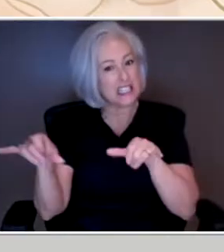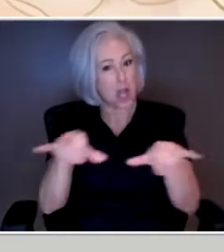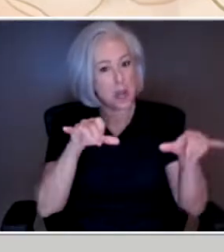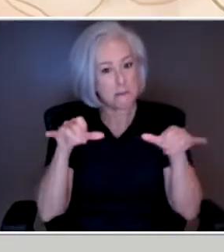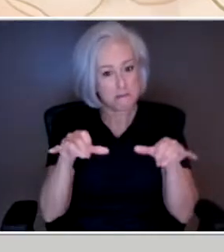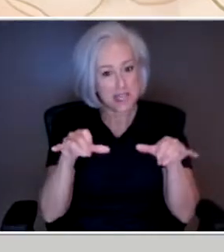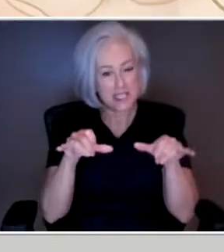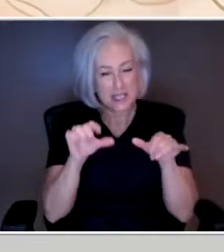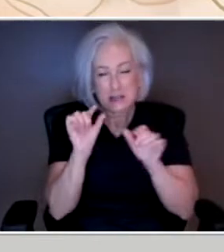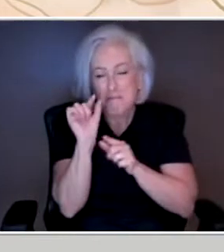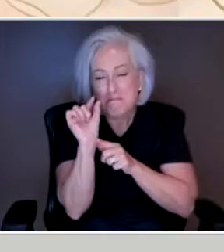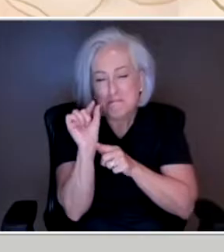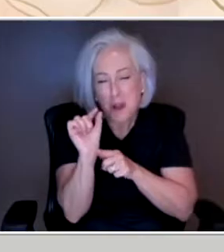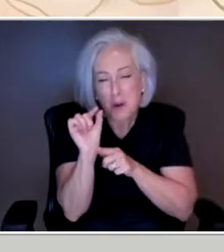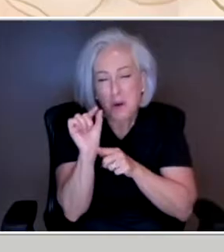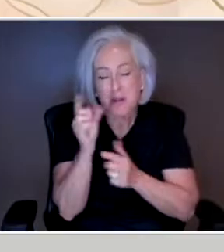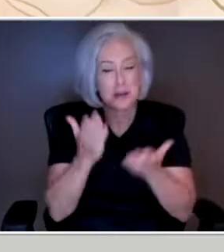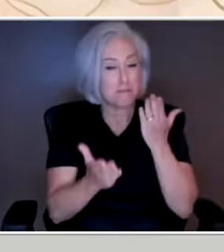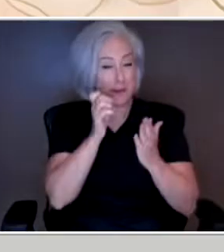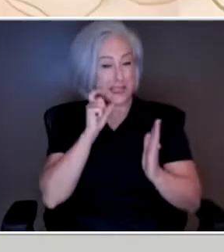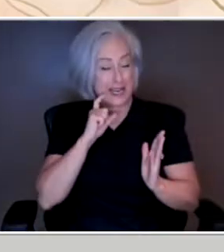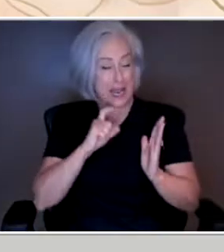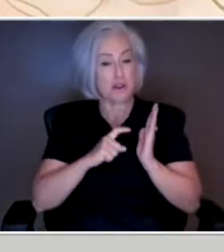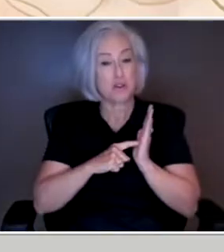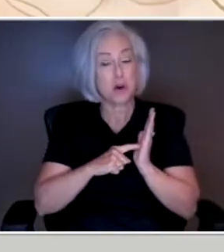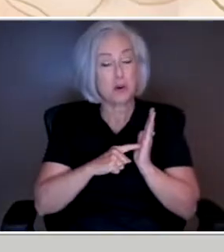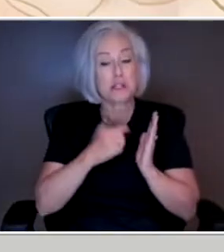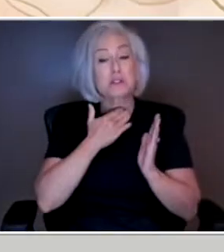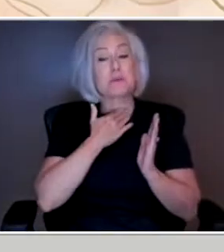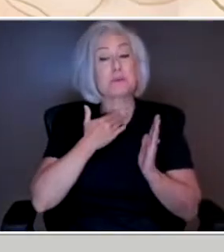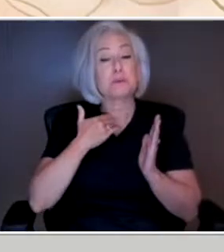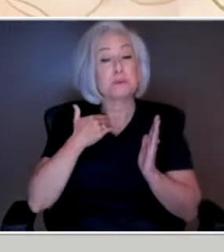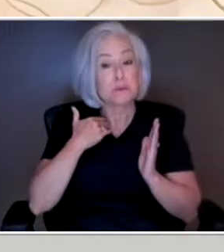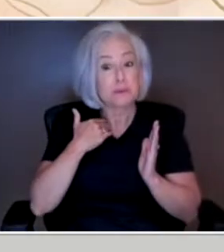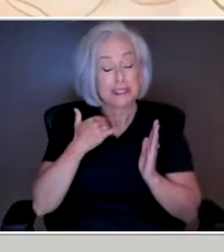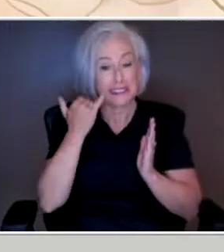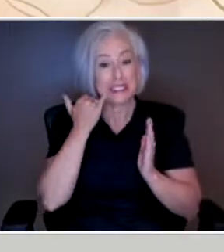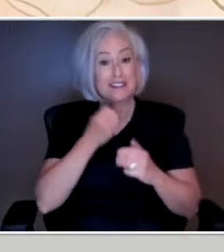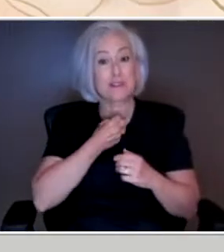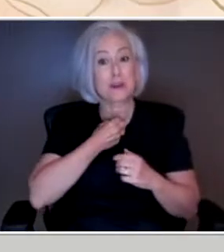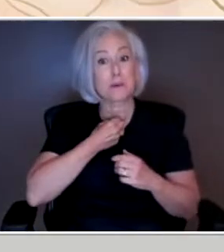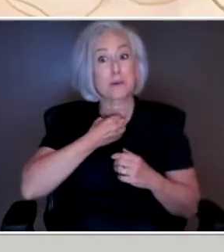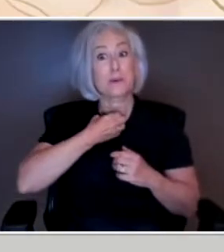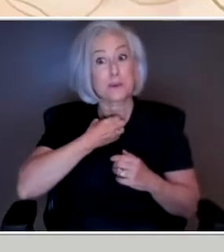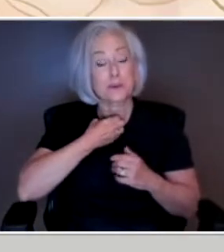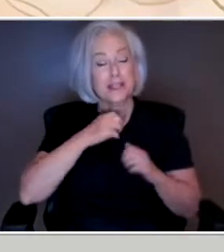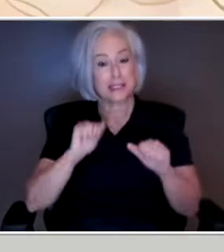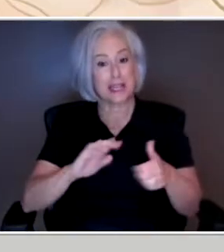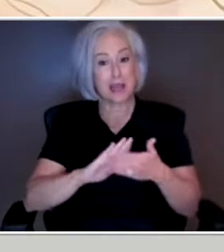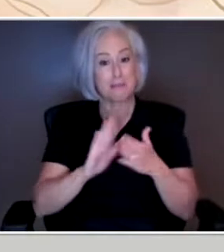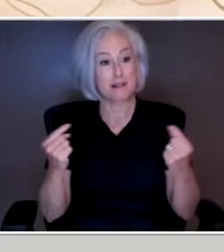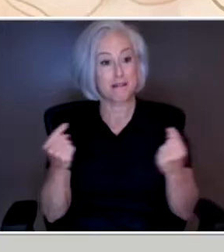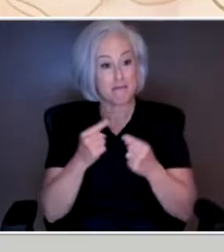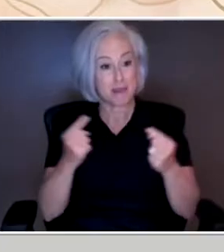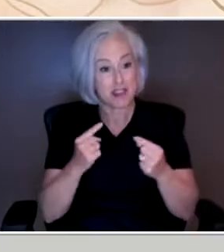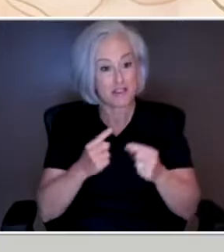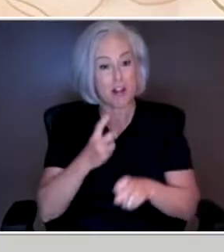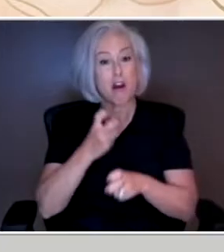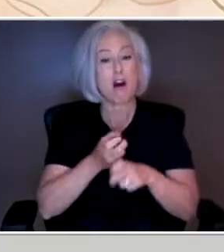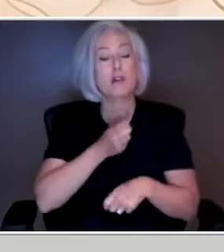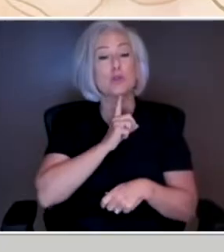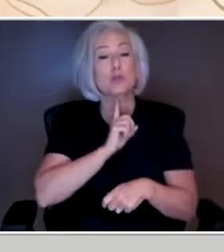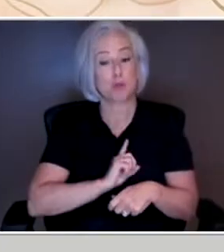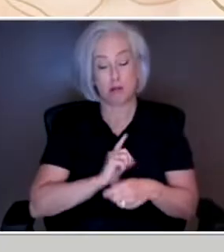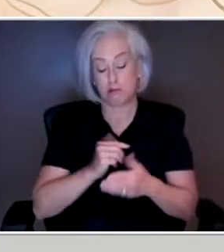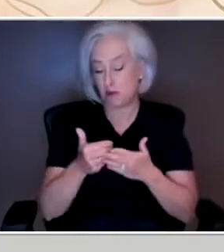even notice them. But if they grow, they can be painful and even make it hard to swallow. Until recently, the only treatment was to